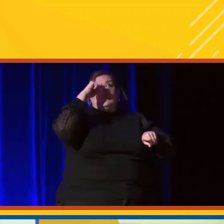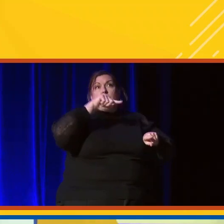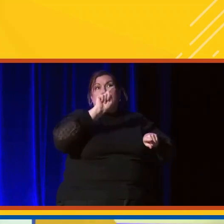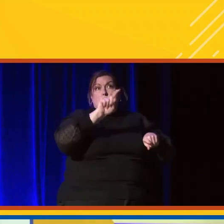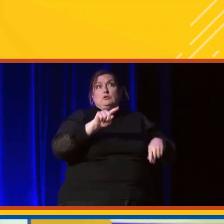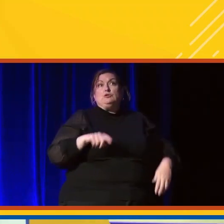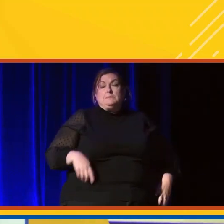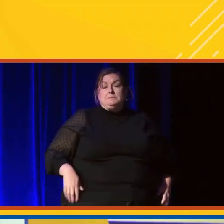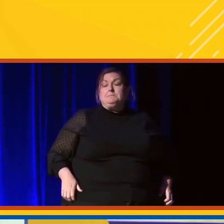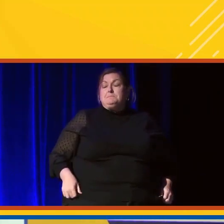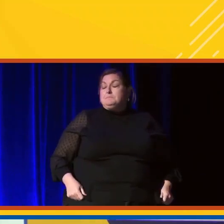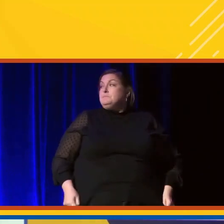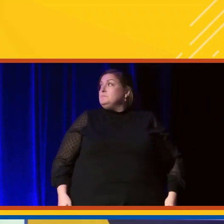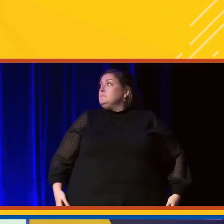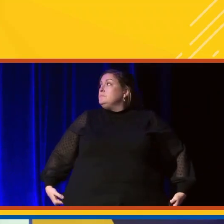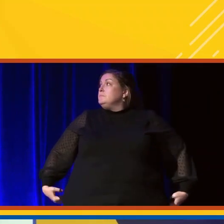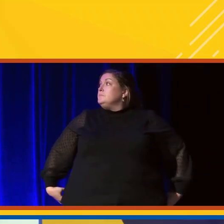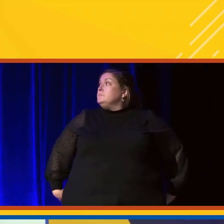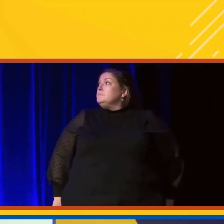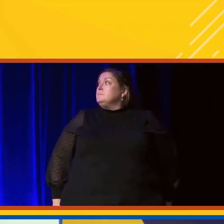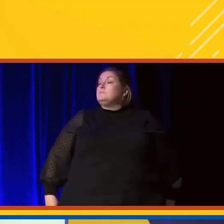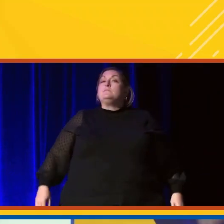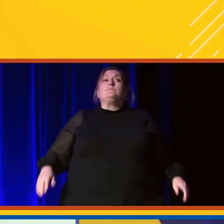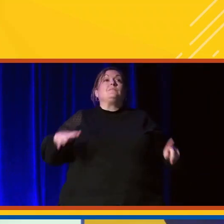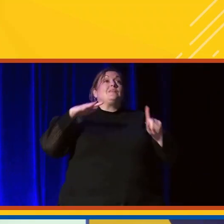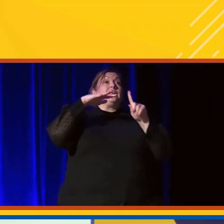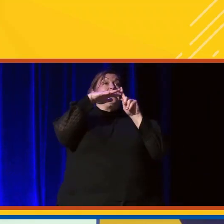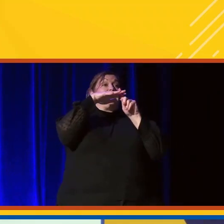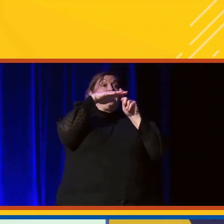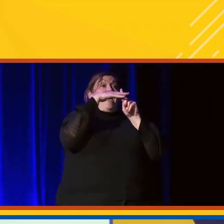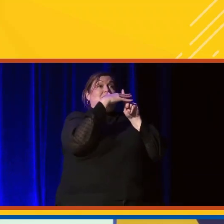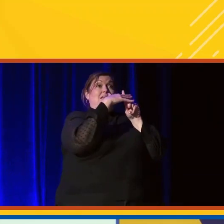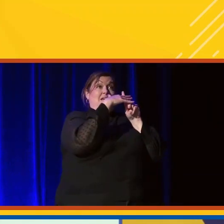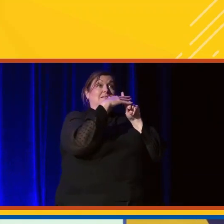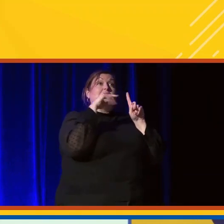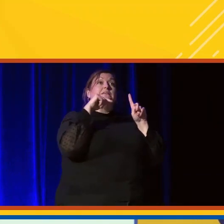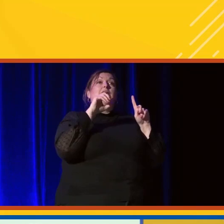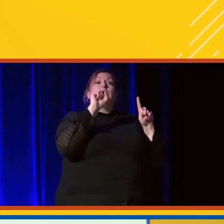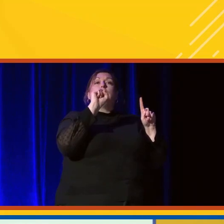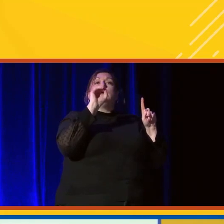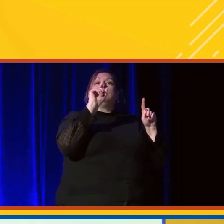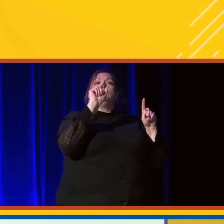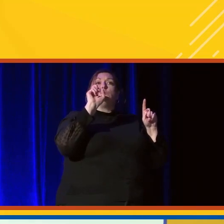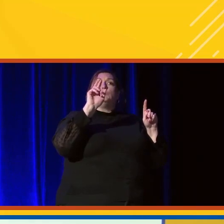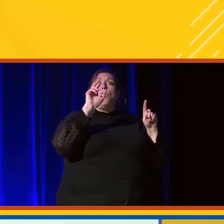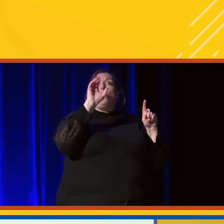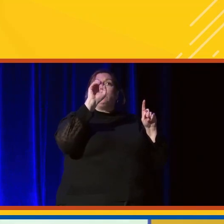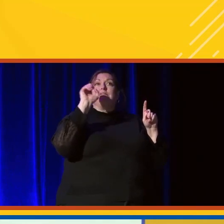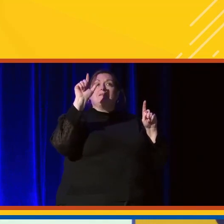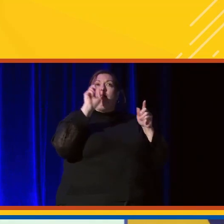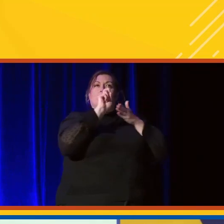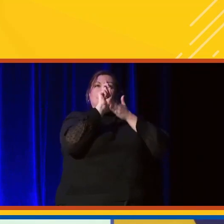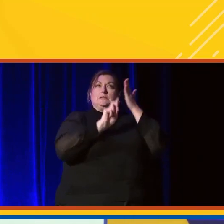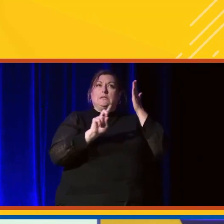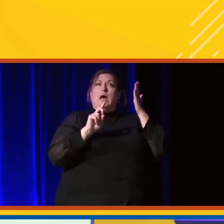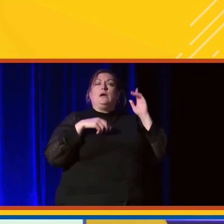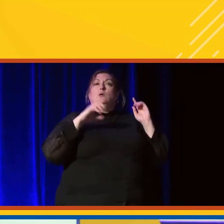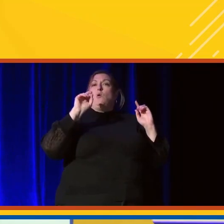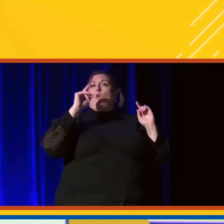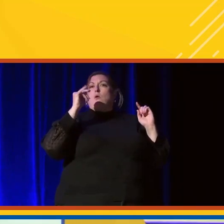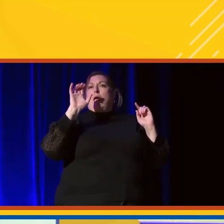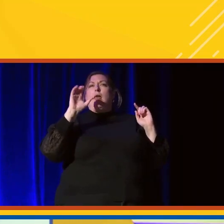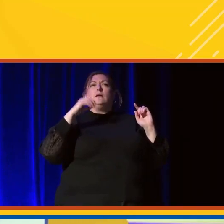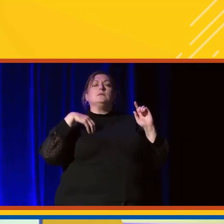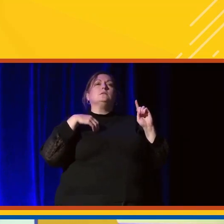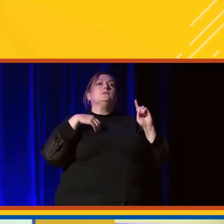question. The context we want to push this forward in is in solar cell design, organic photovoltaics. I can summarize the